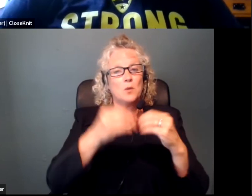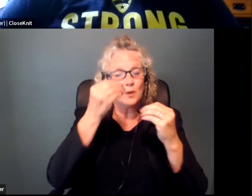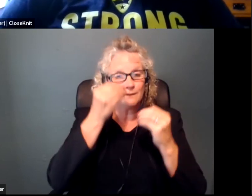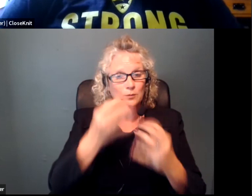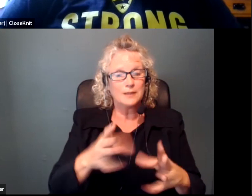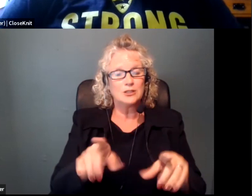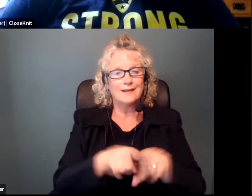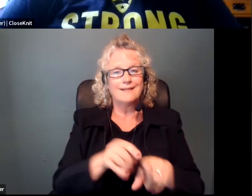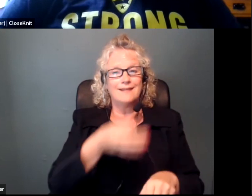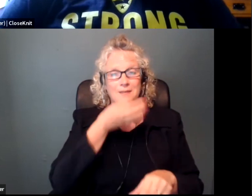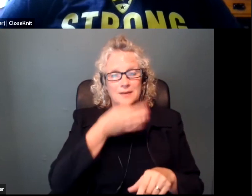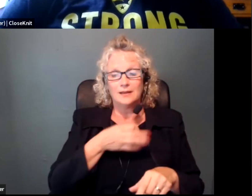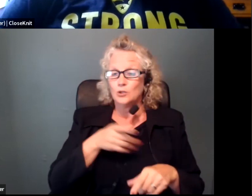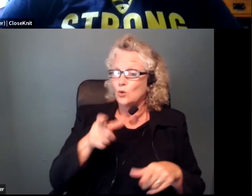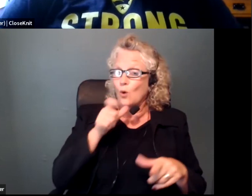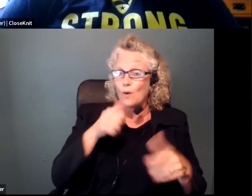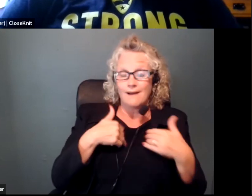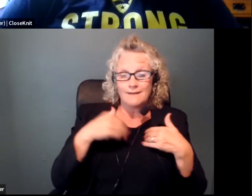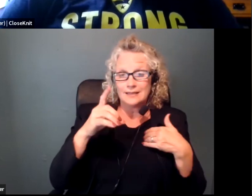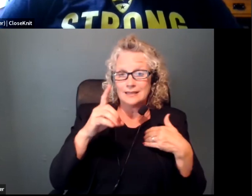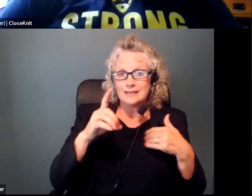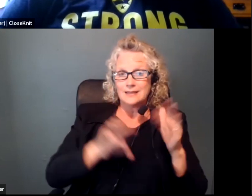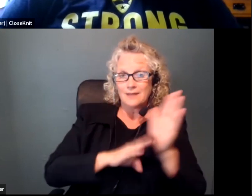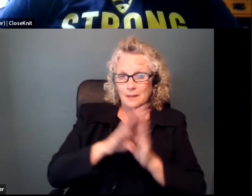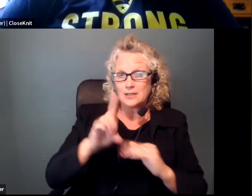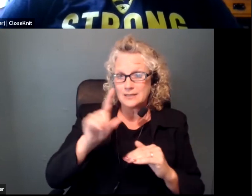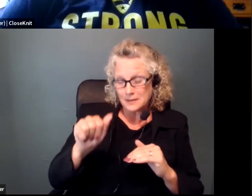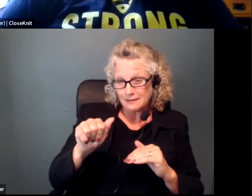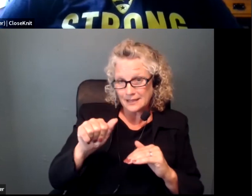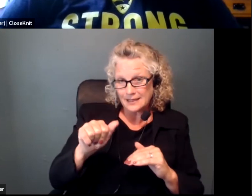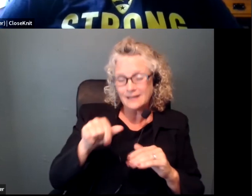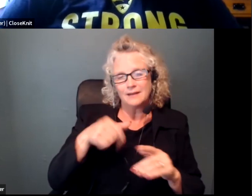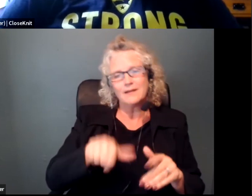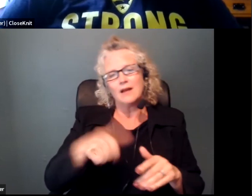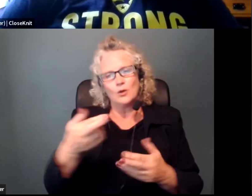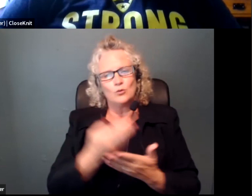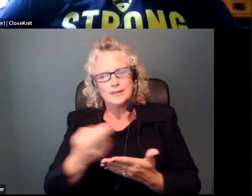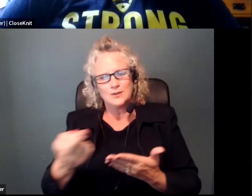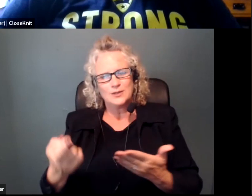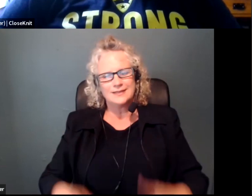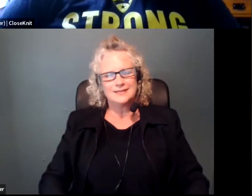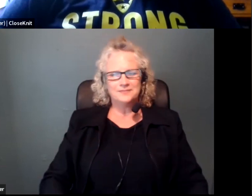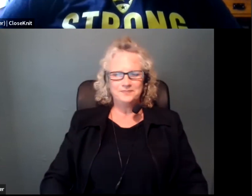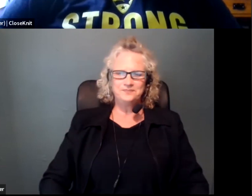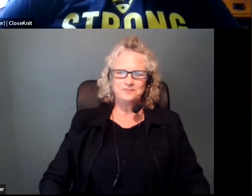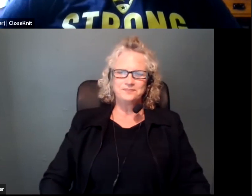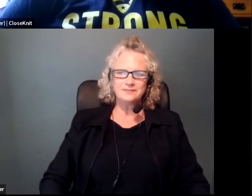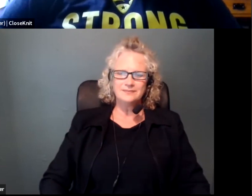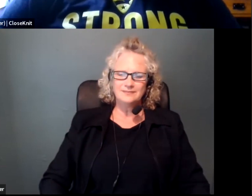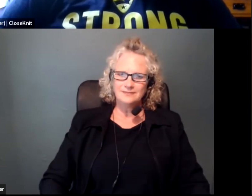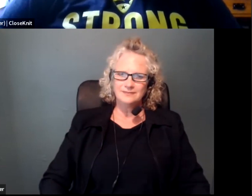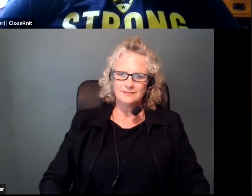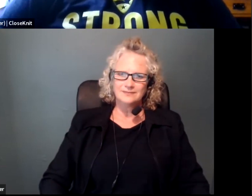a developmental disability, just because that's really where our expertise lies. Great, thank you.